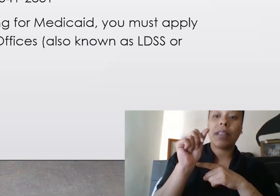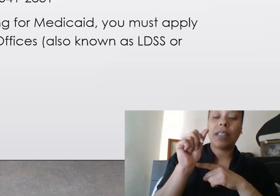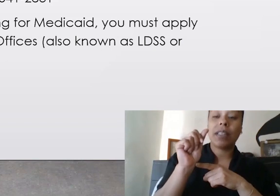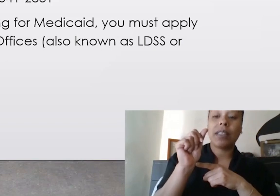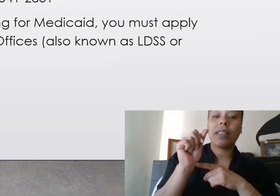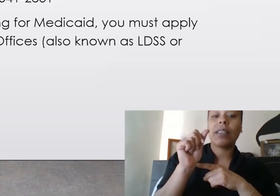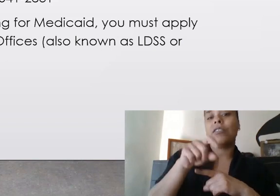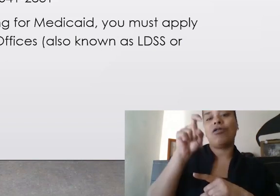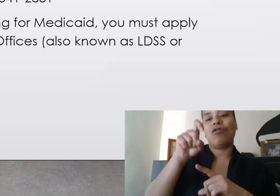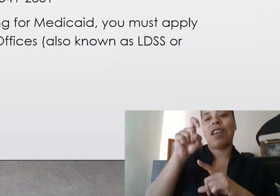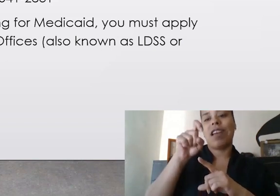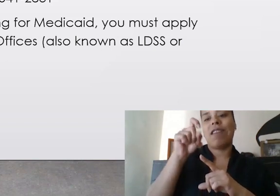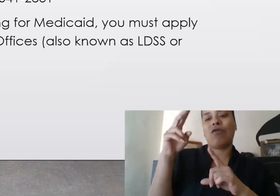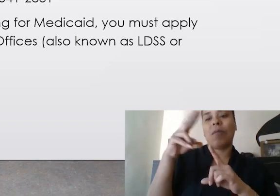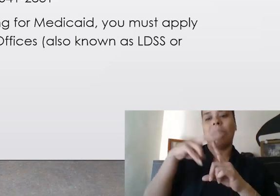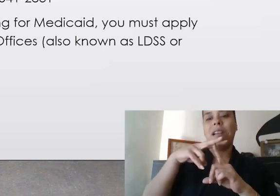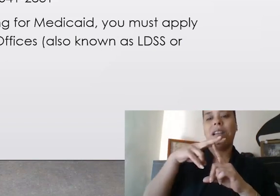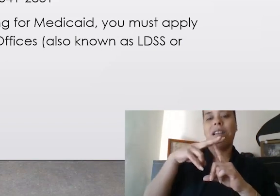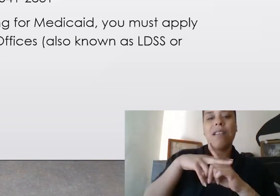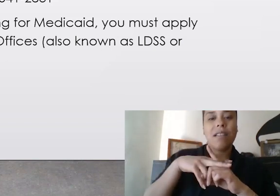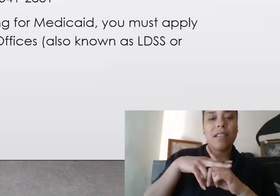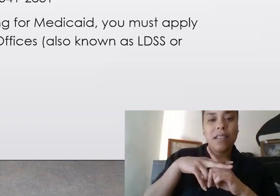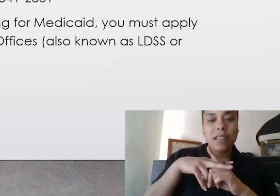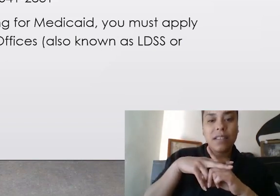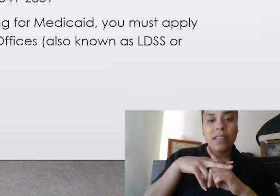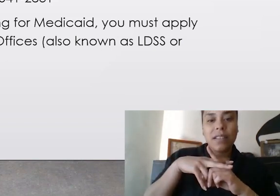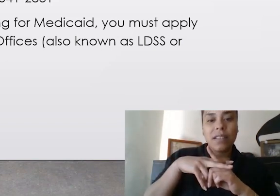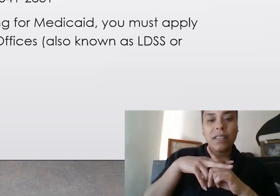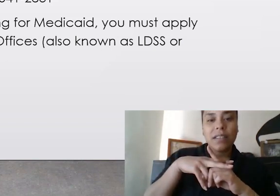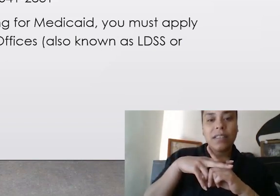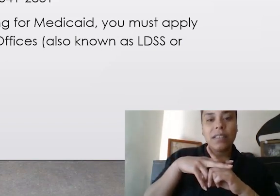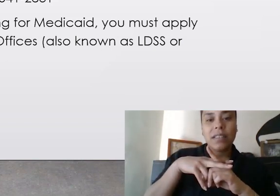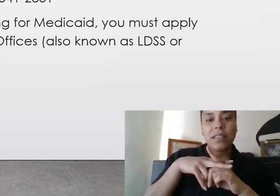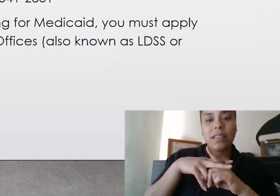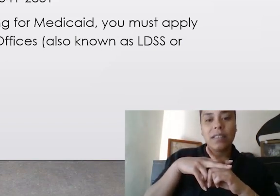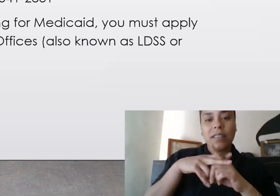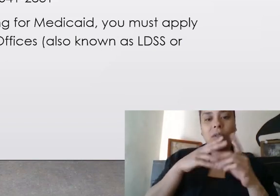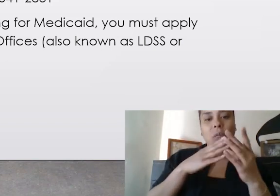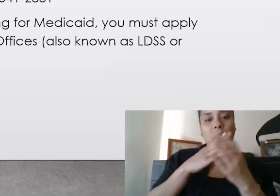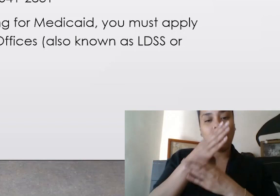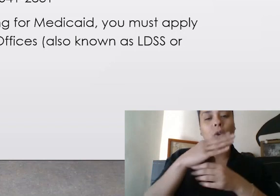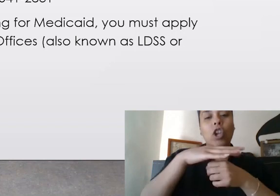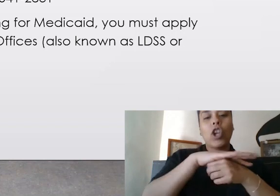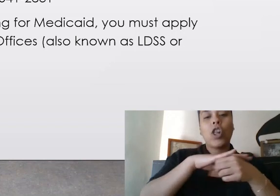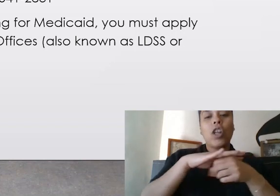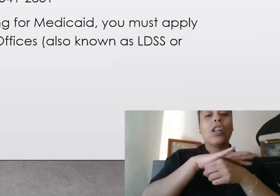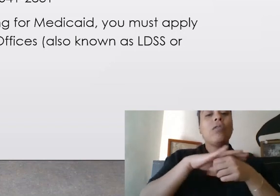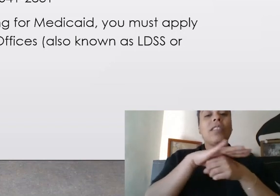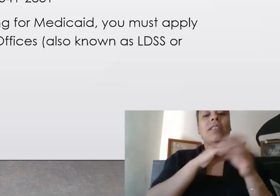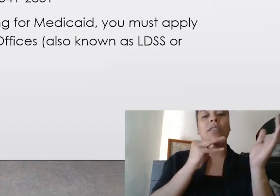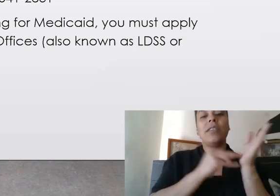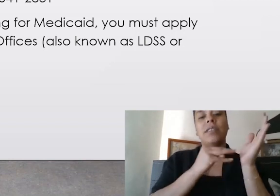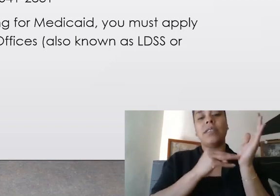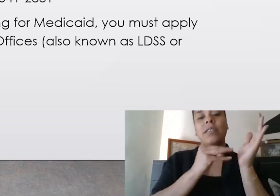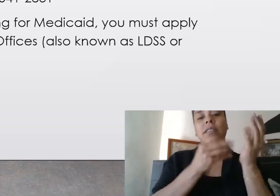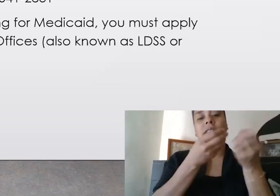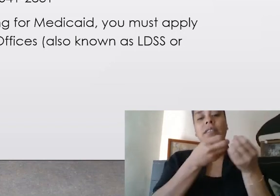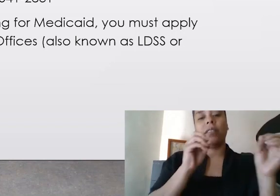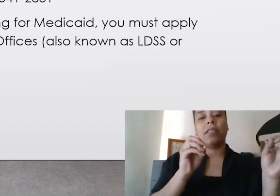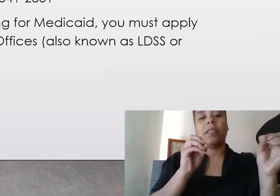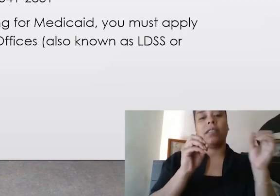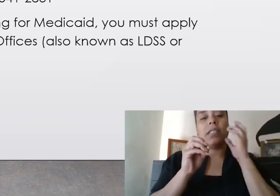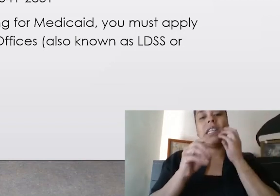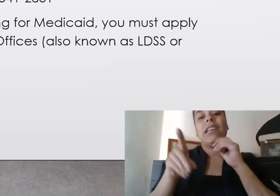to apply through your local Medicaid office. And you can find that out by contacting